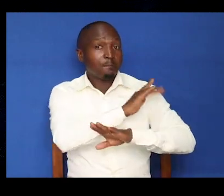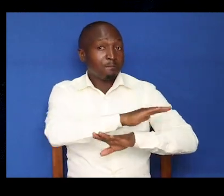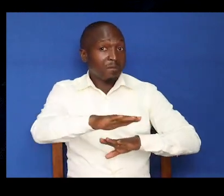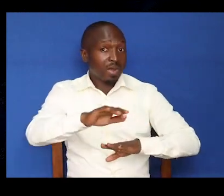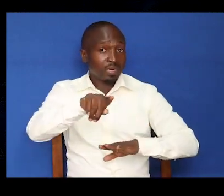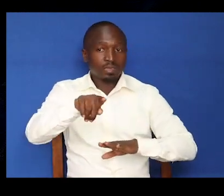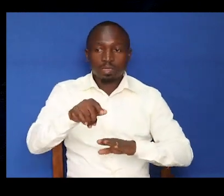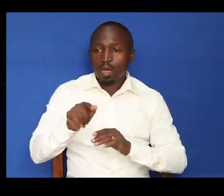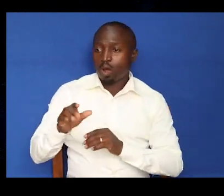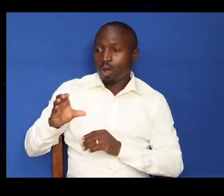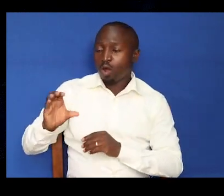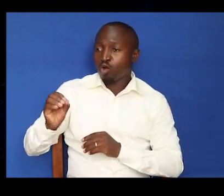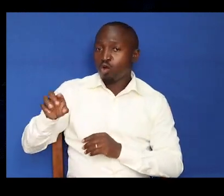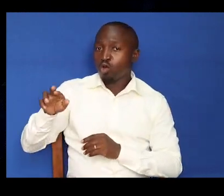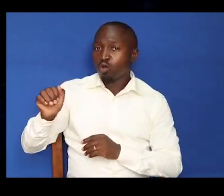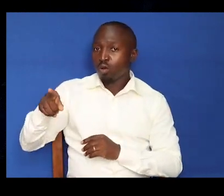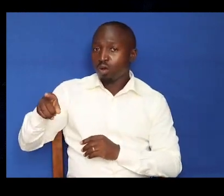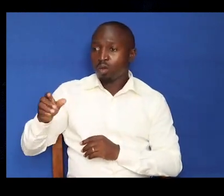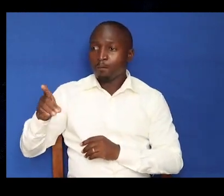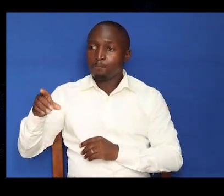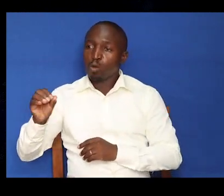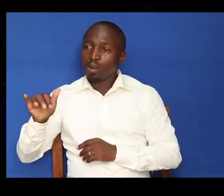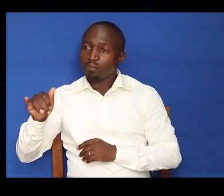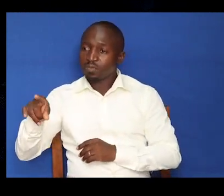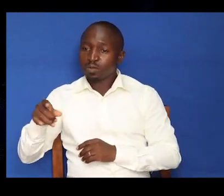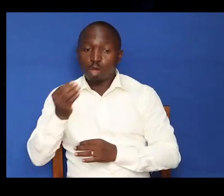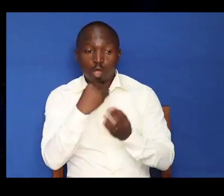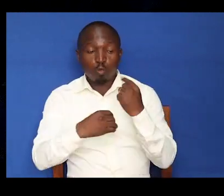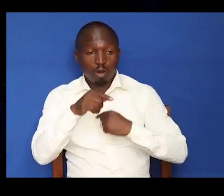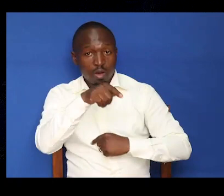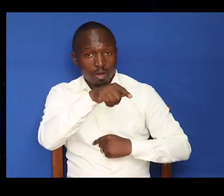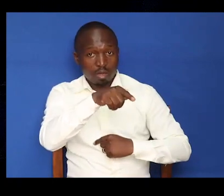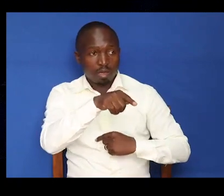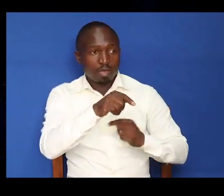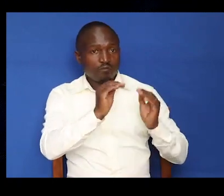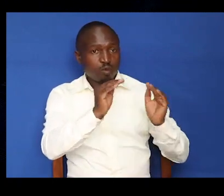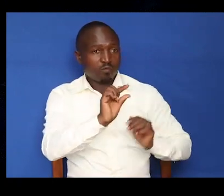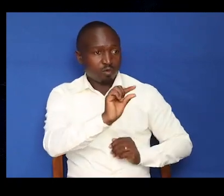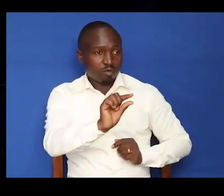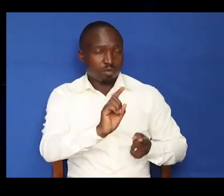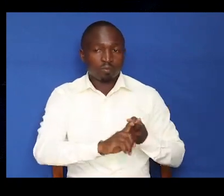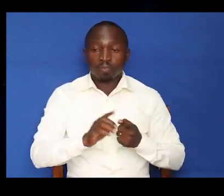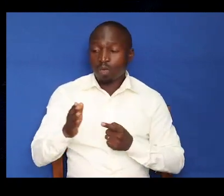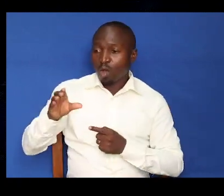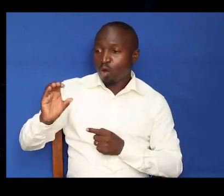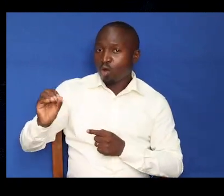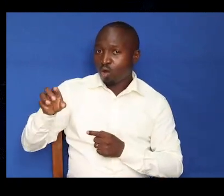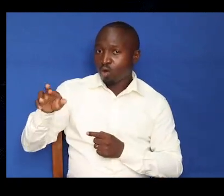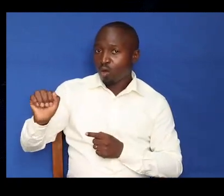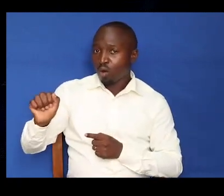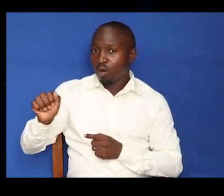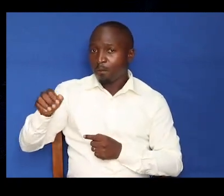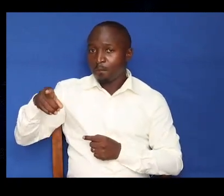The coral polyps feed on such organisms of planktons. Coral polyps, being